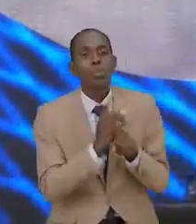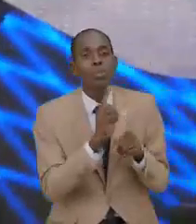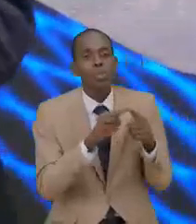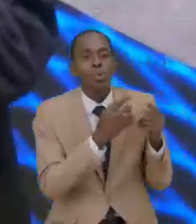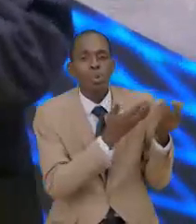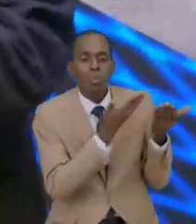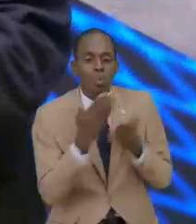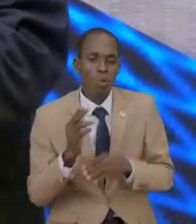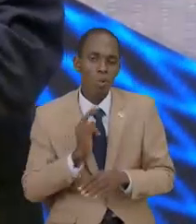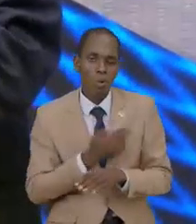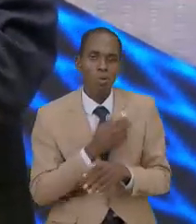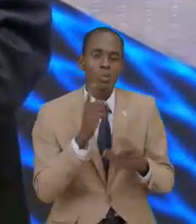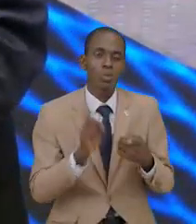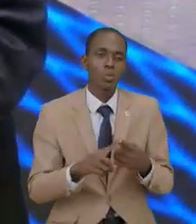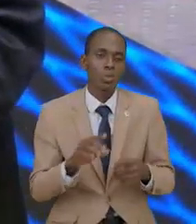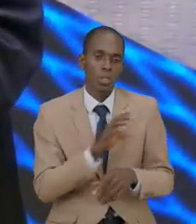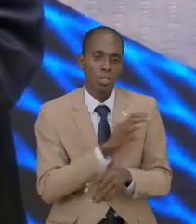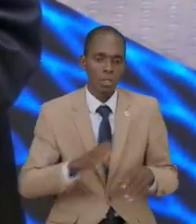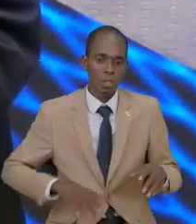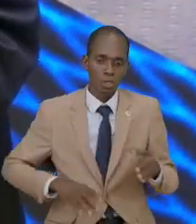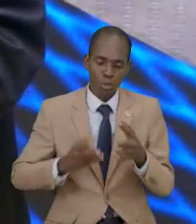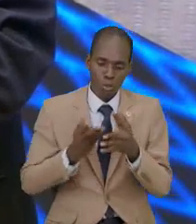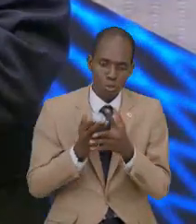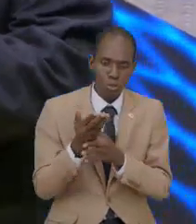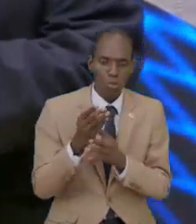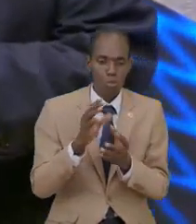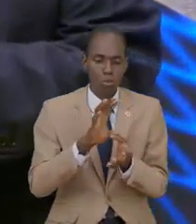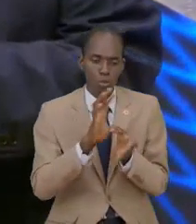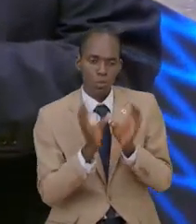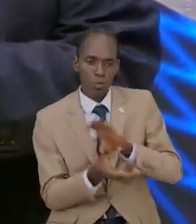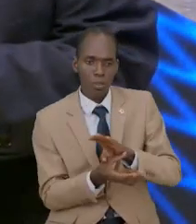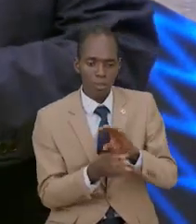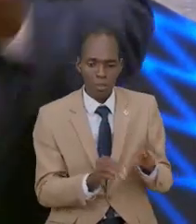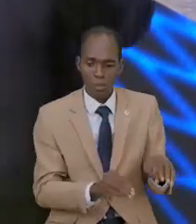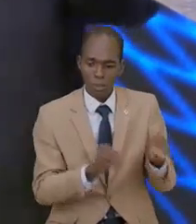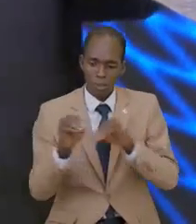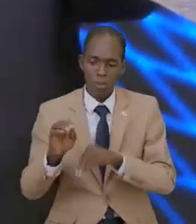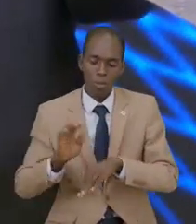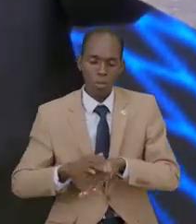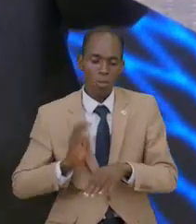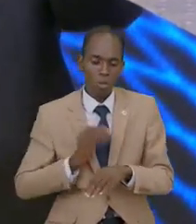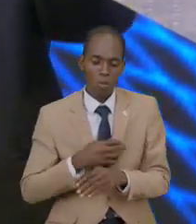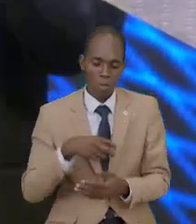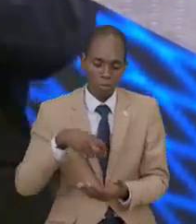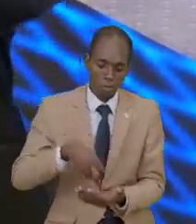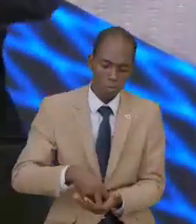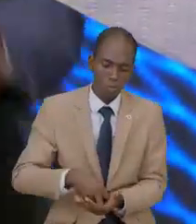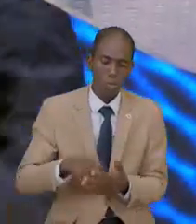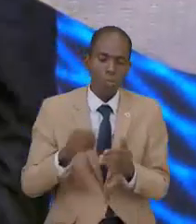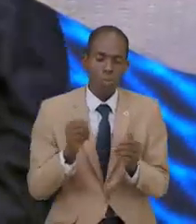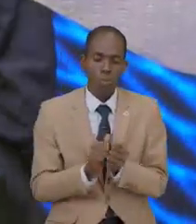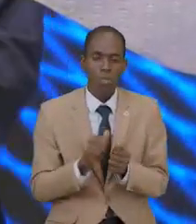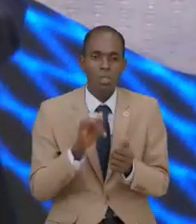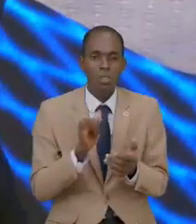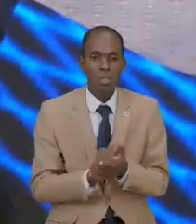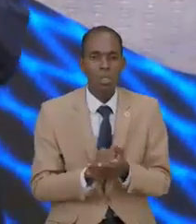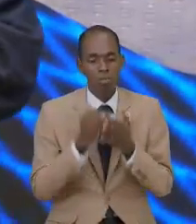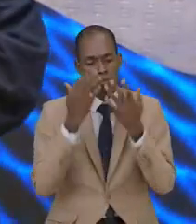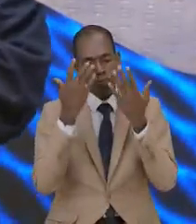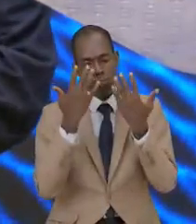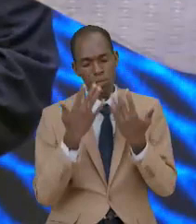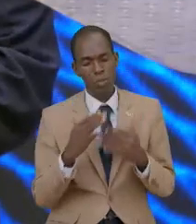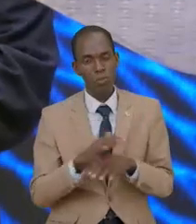to Christ through conversion, sends us on our knees with conviction, and then we pray,